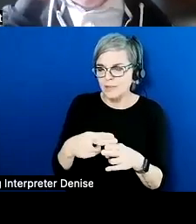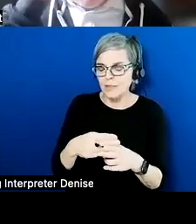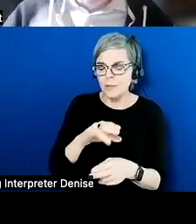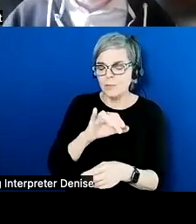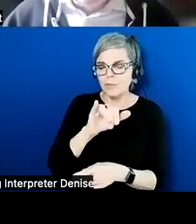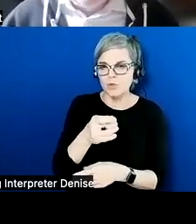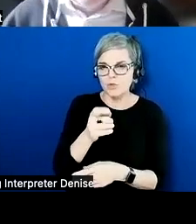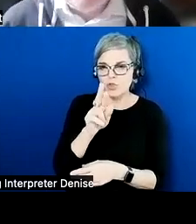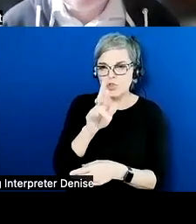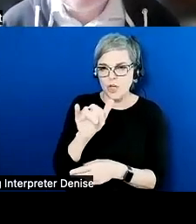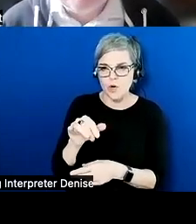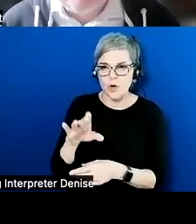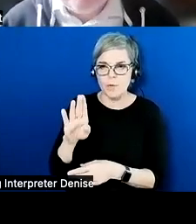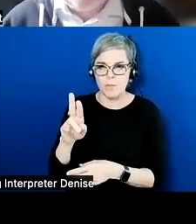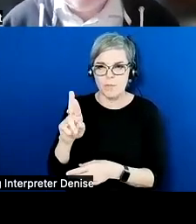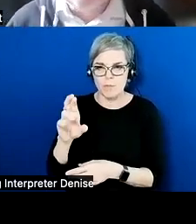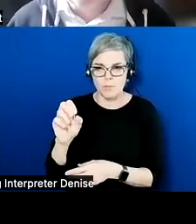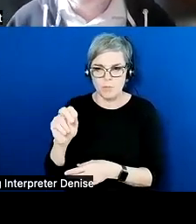about it.